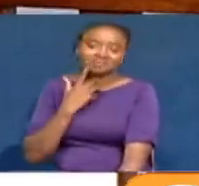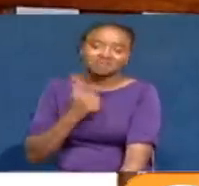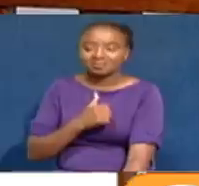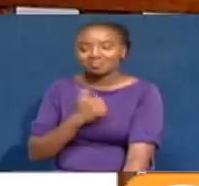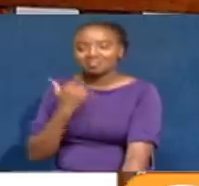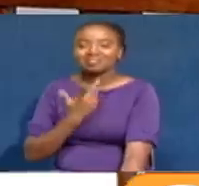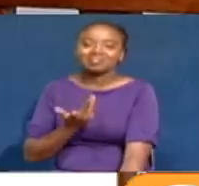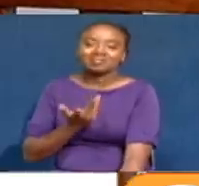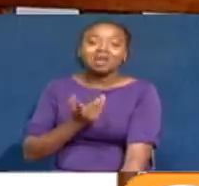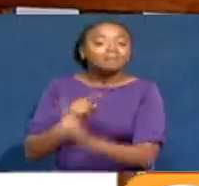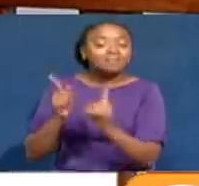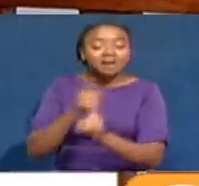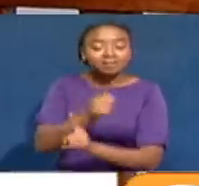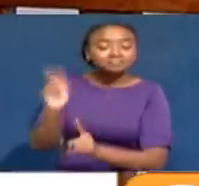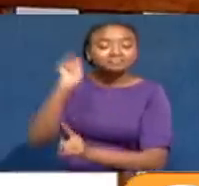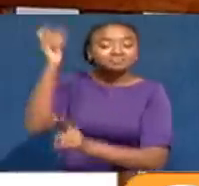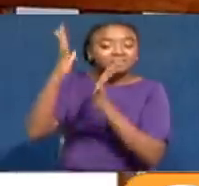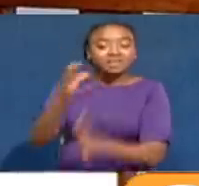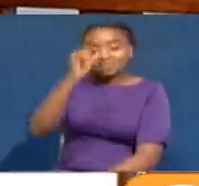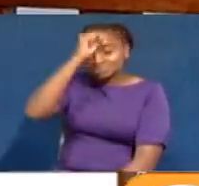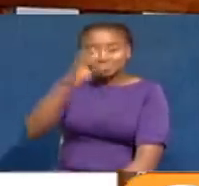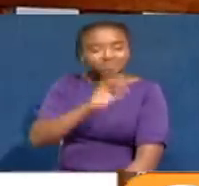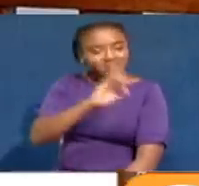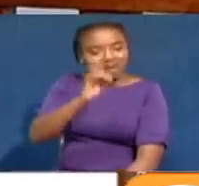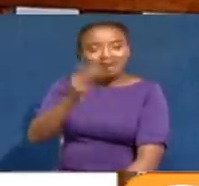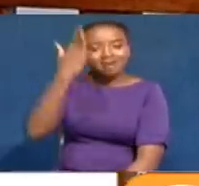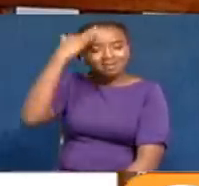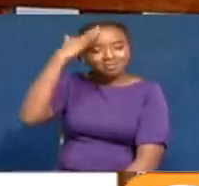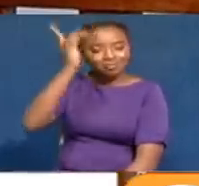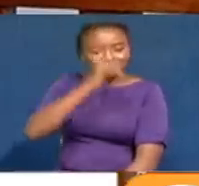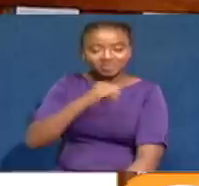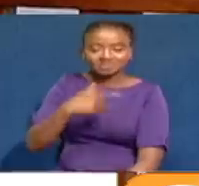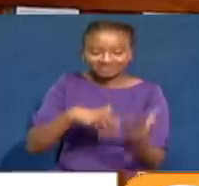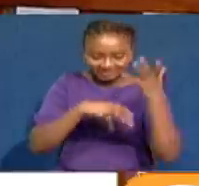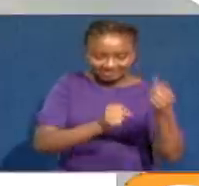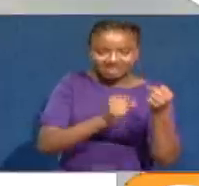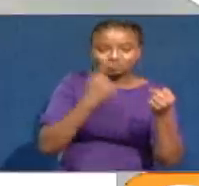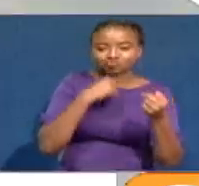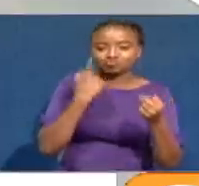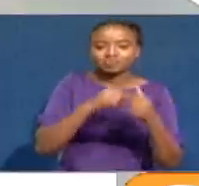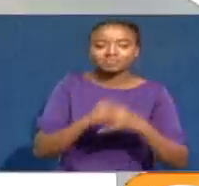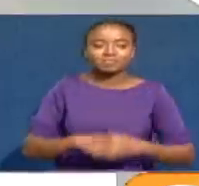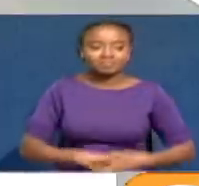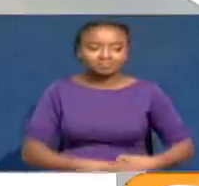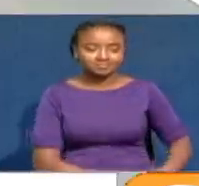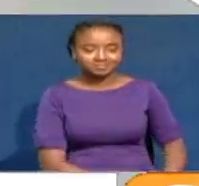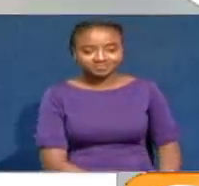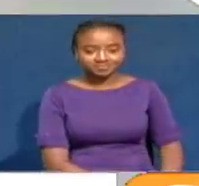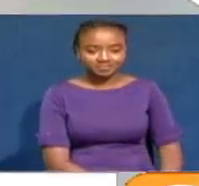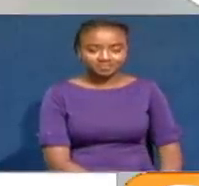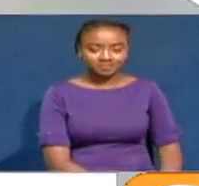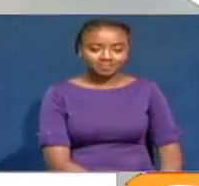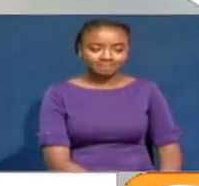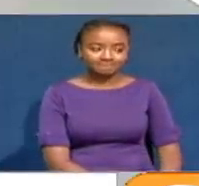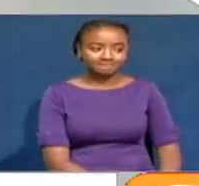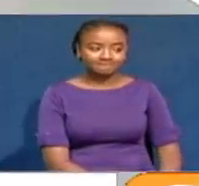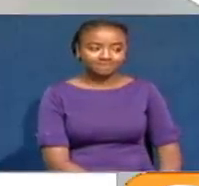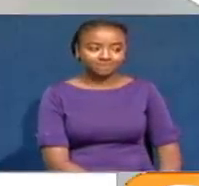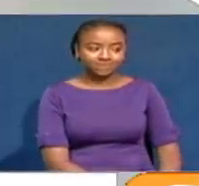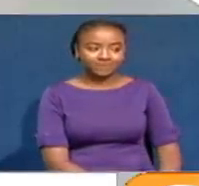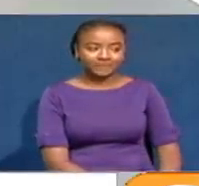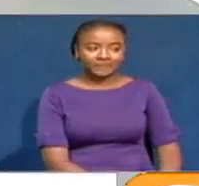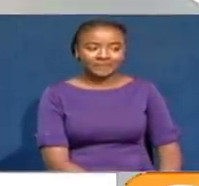But Kenyans are not fools. They know who to trust. Okay, let the man finish his point. Go on, Mheshimiwa. Yeah. So I